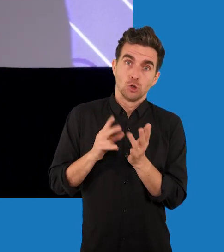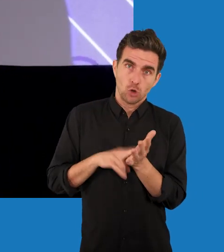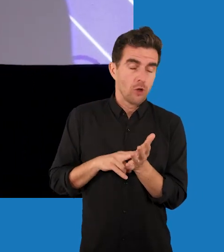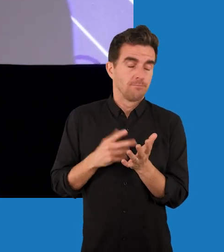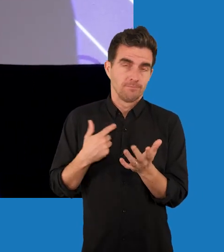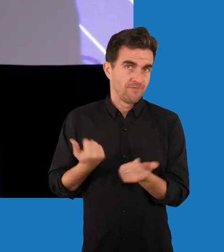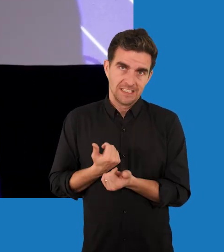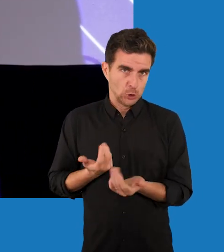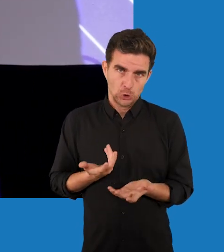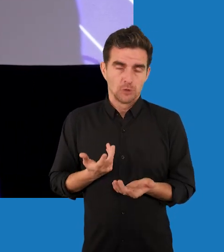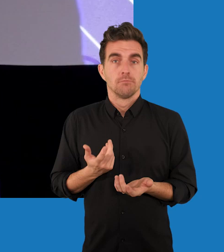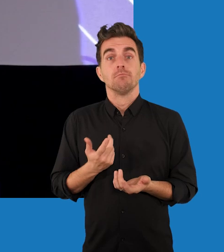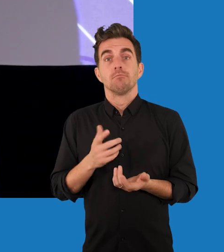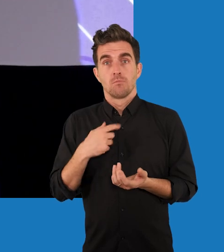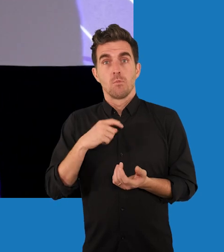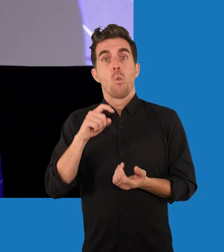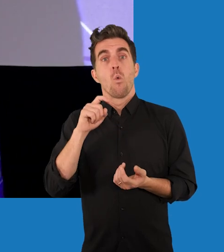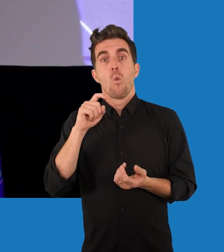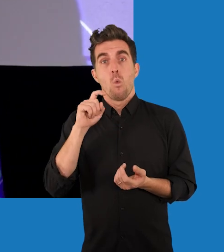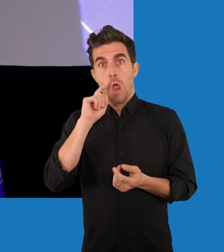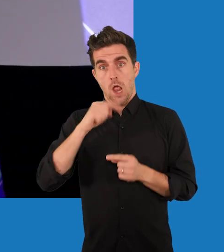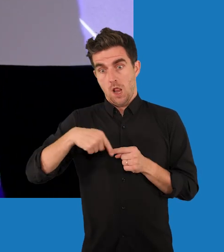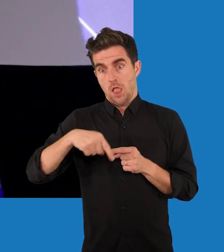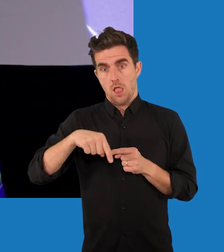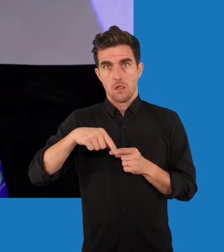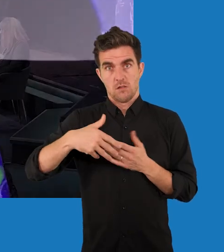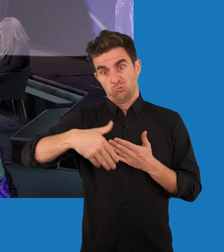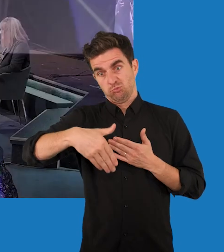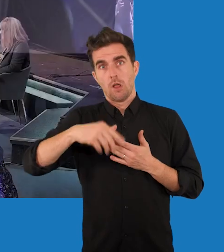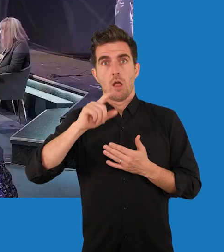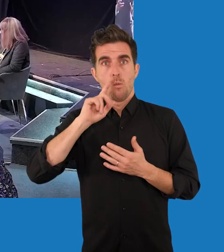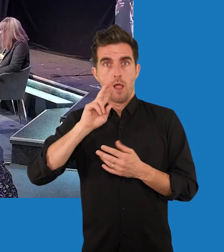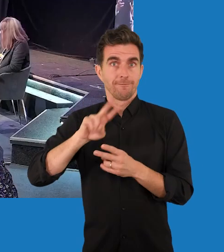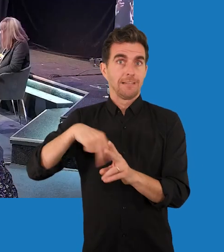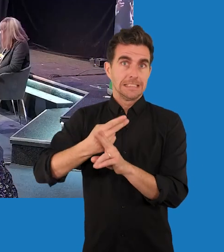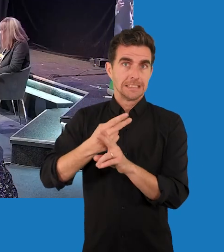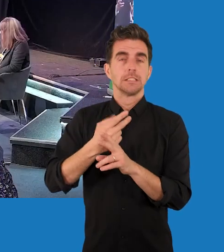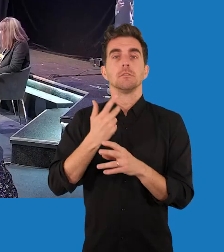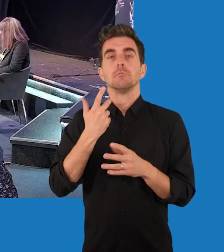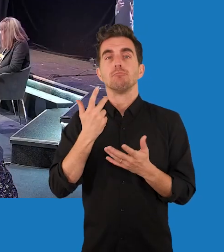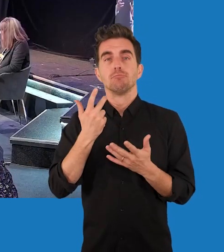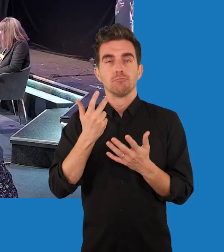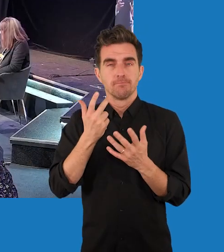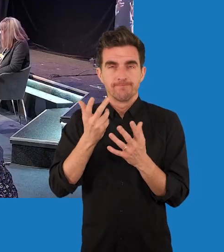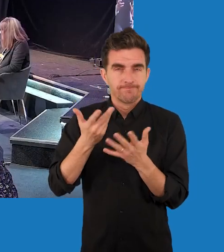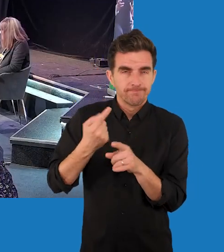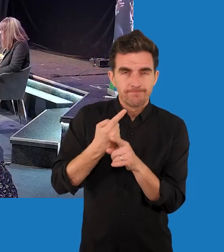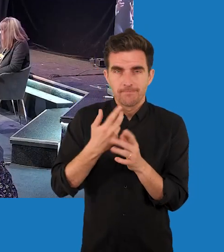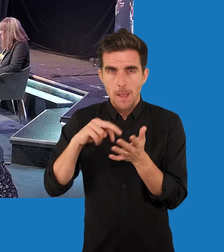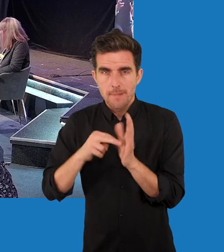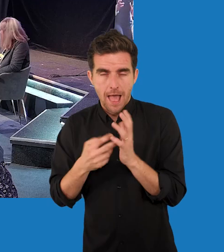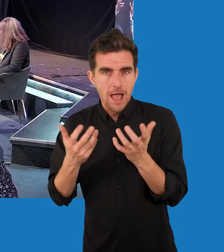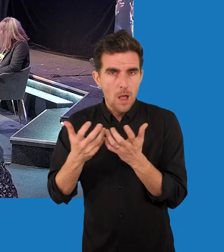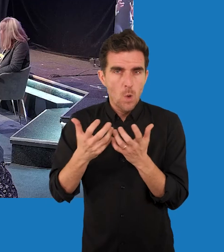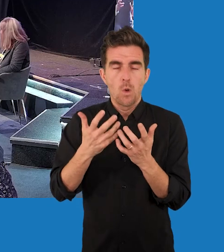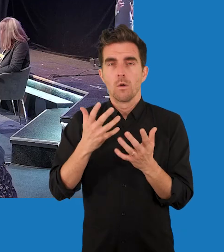talking about the Wilson, and we haven't done it yet. So, Mark, we're going to visit it later this autumn, but say a little bit